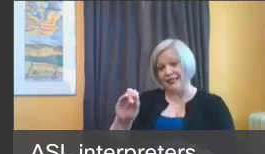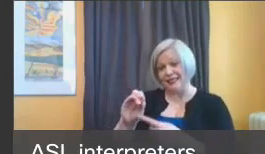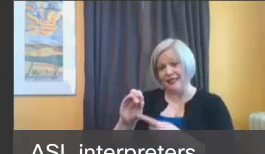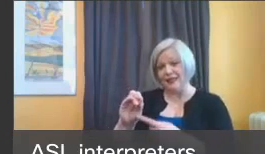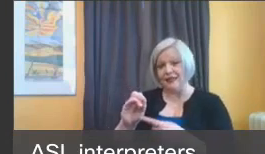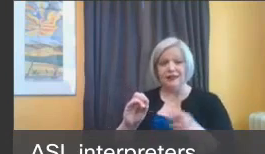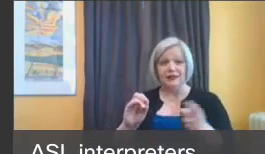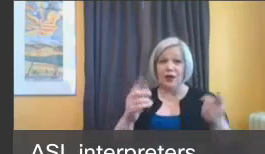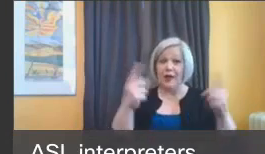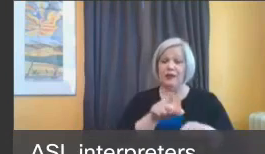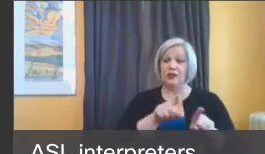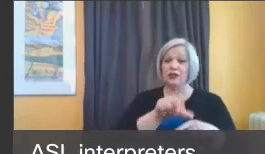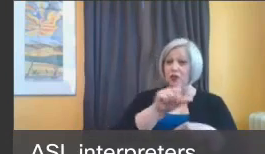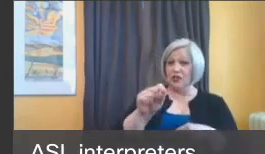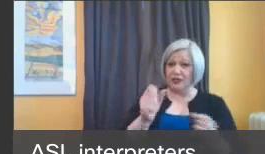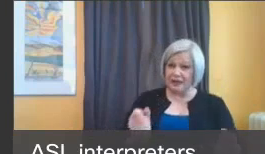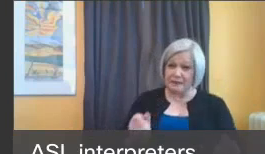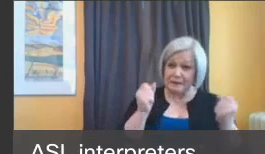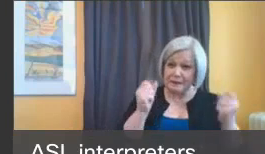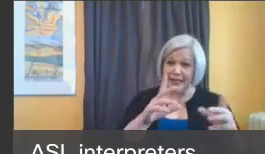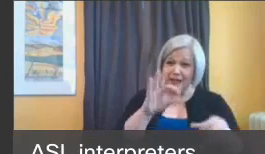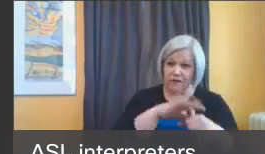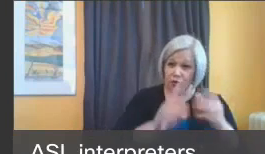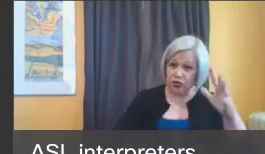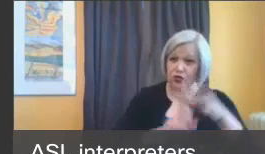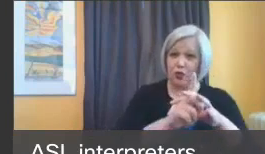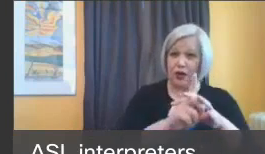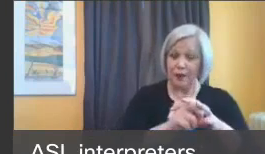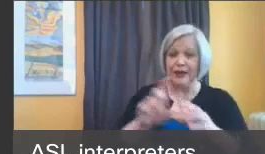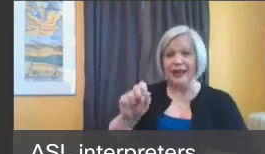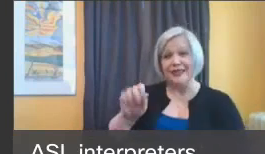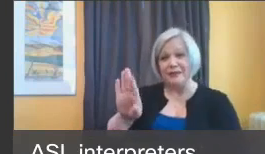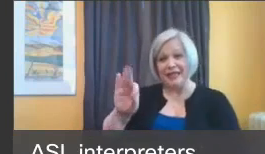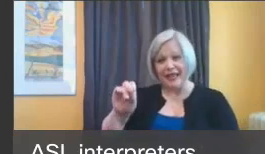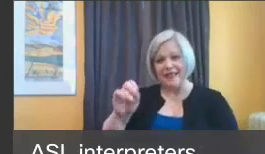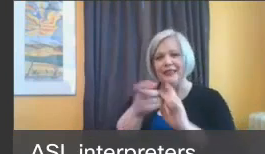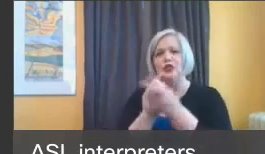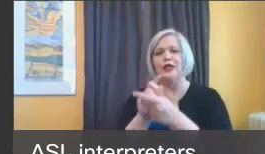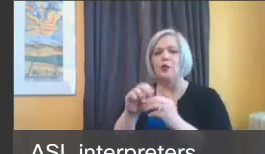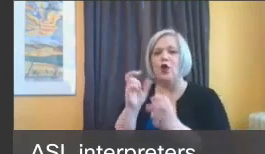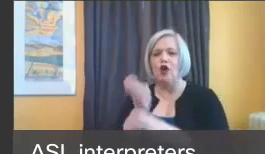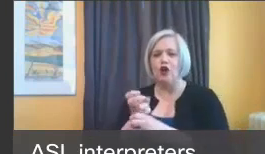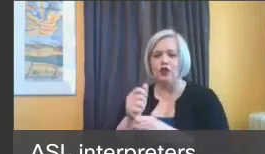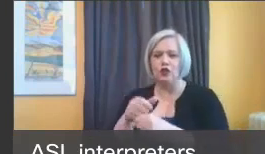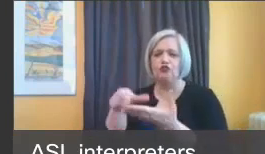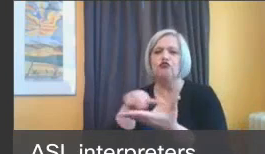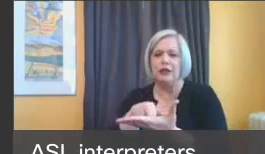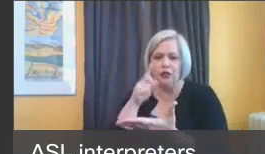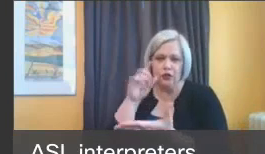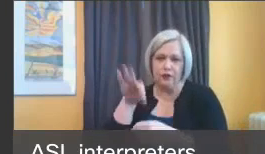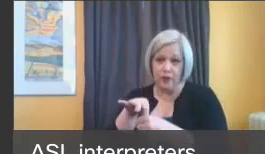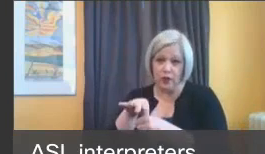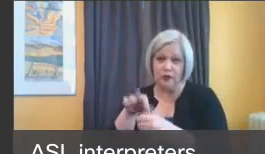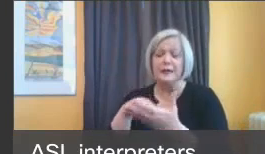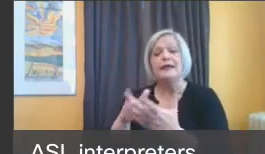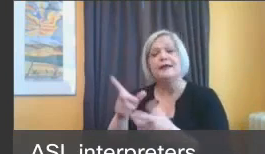state experienced in the 2020 election by making it more difficult to register to vote. So SB 90 makes it difficult for voters to request